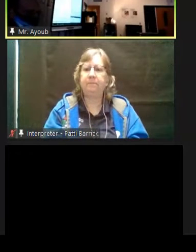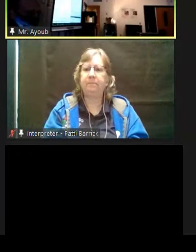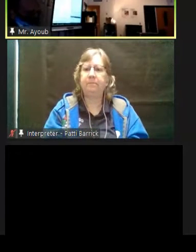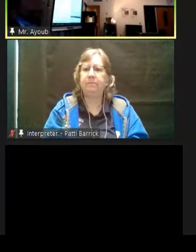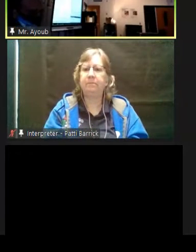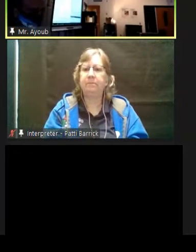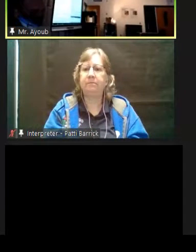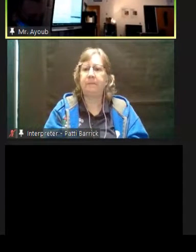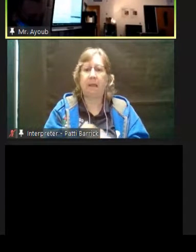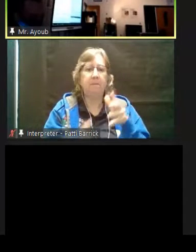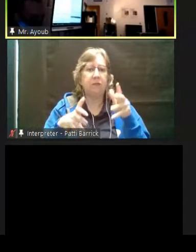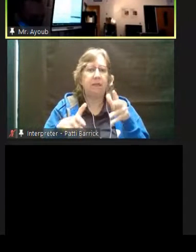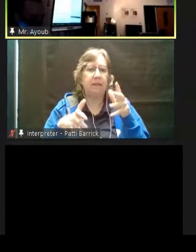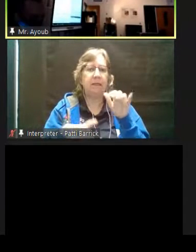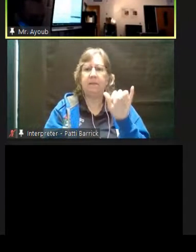And I'm gonna leave it like that.